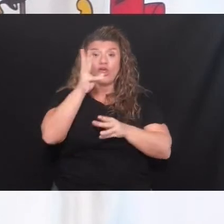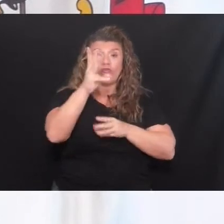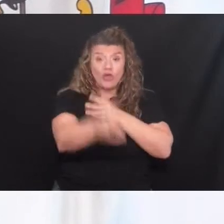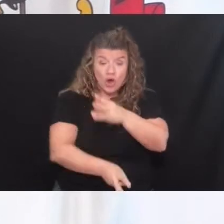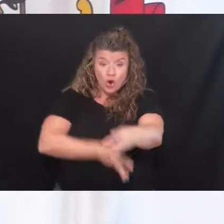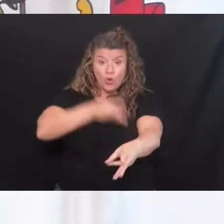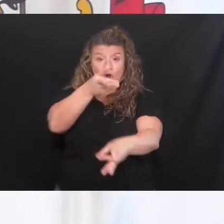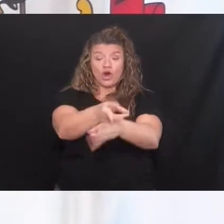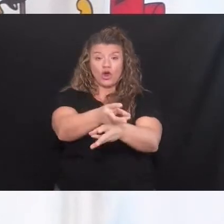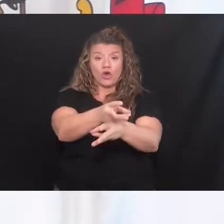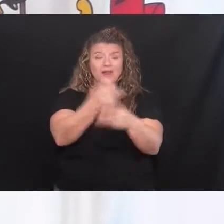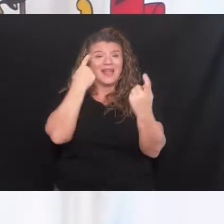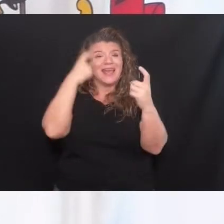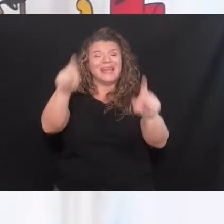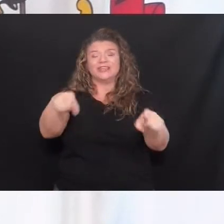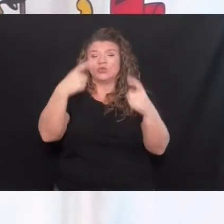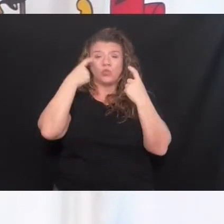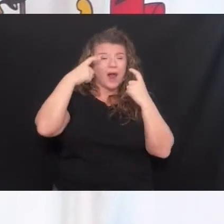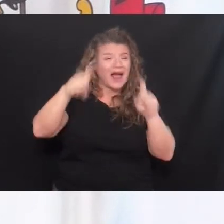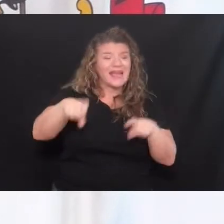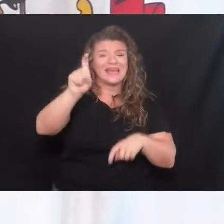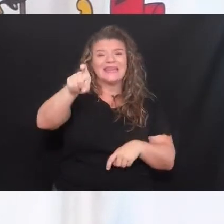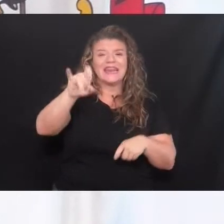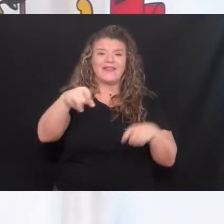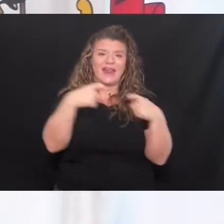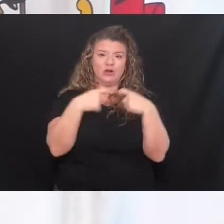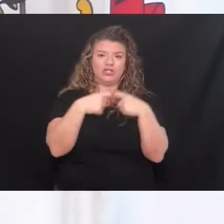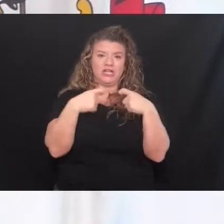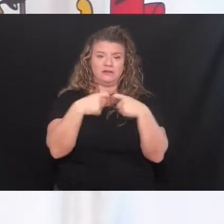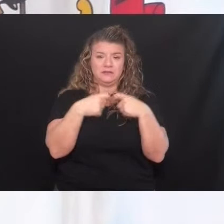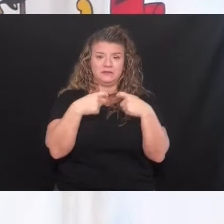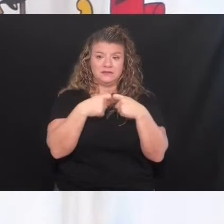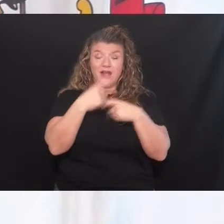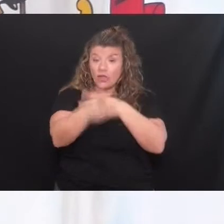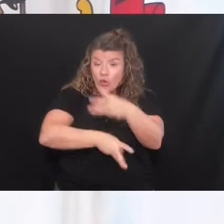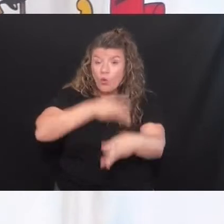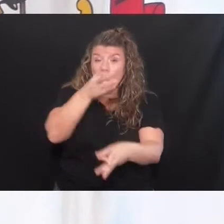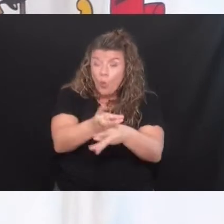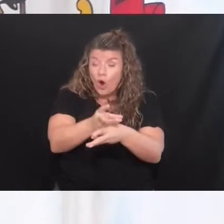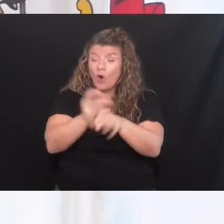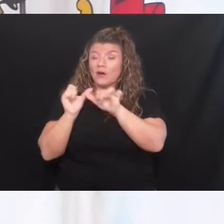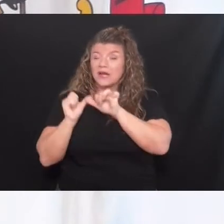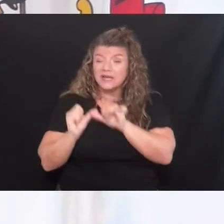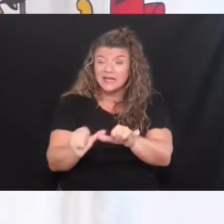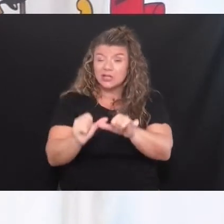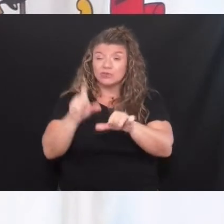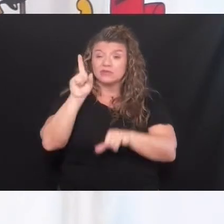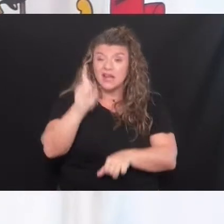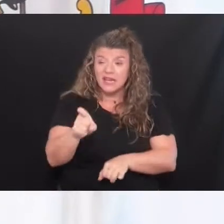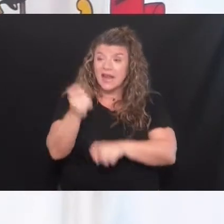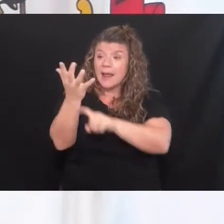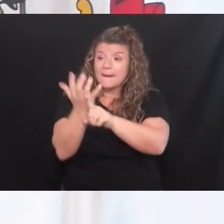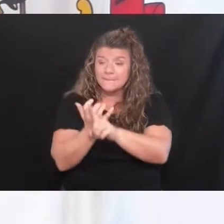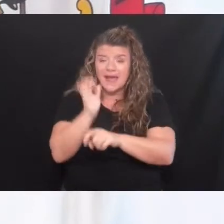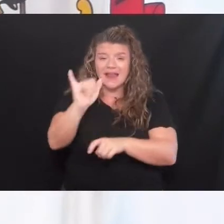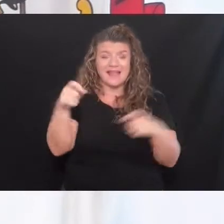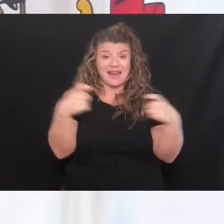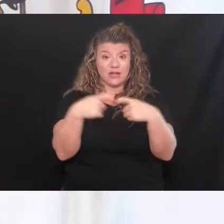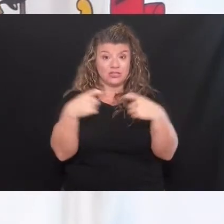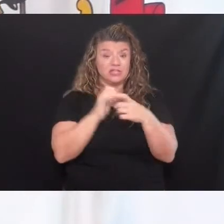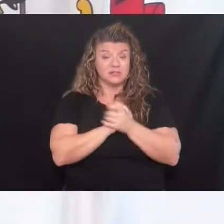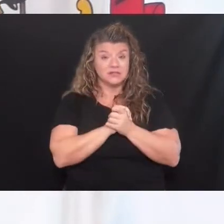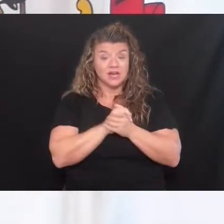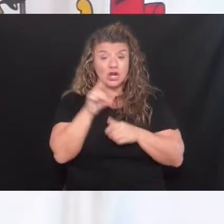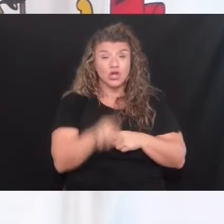is crying out for energy today. The world continues to cry out. Do you not